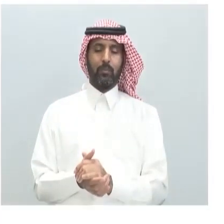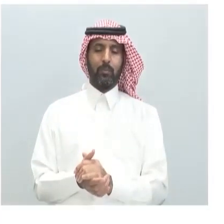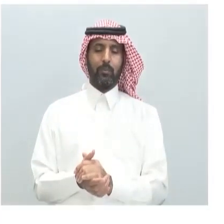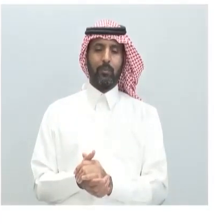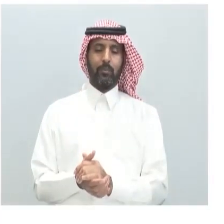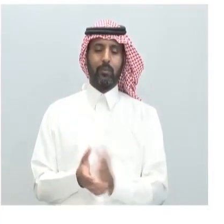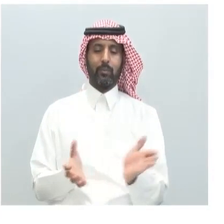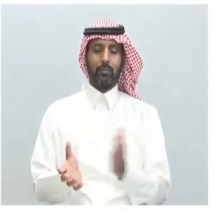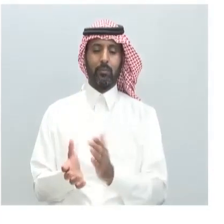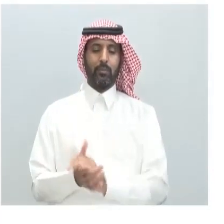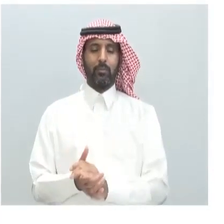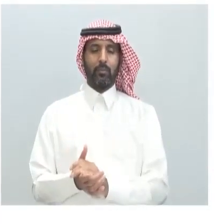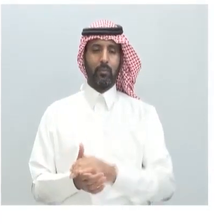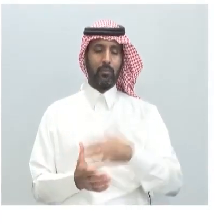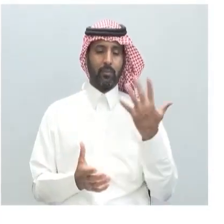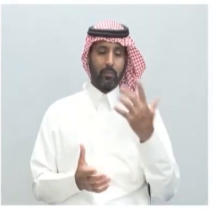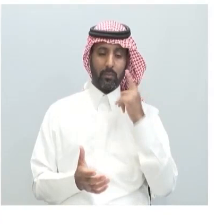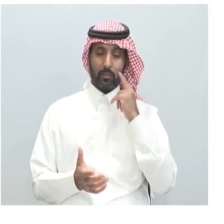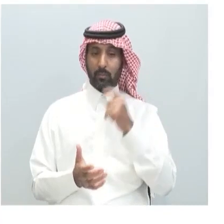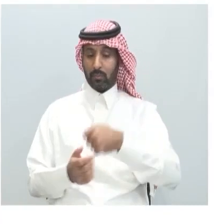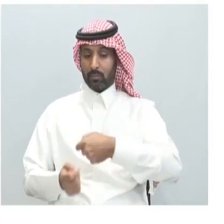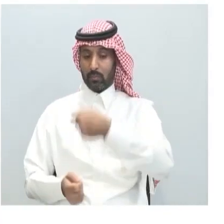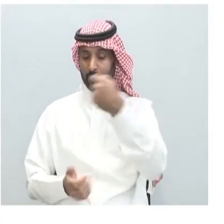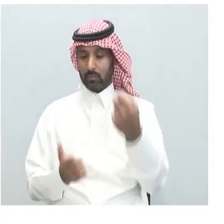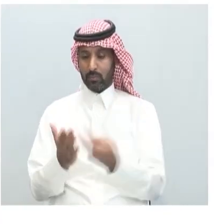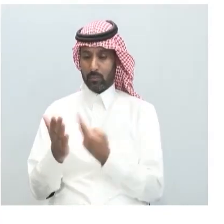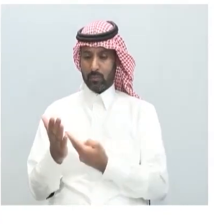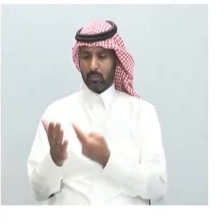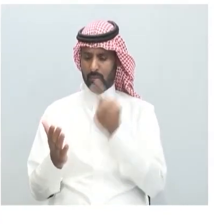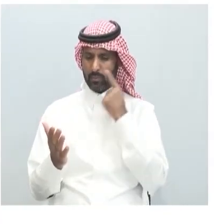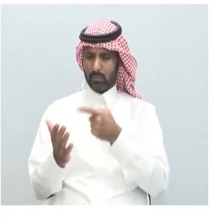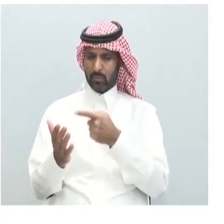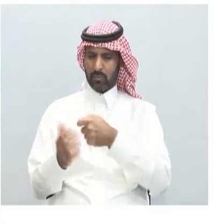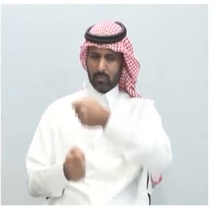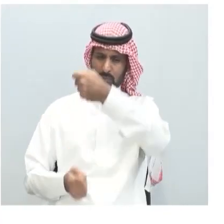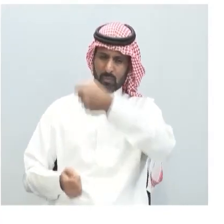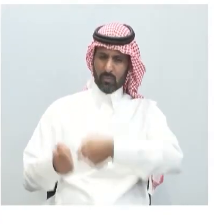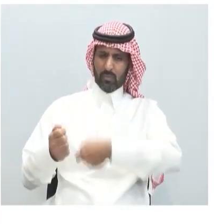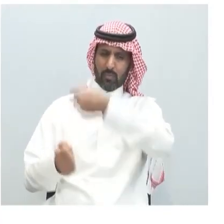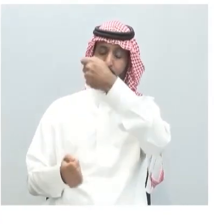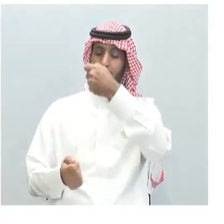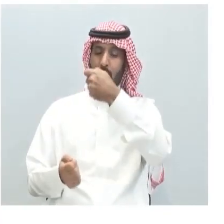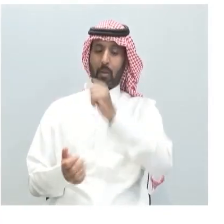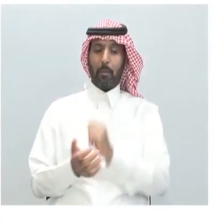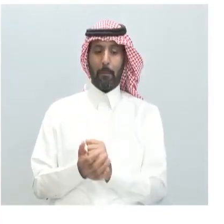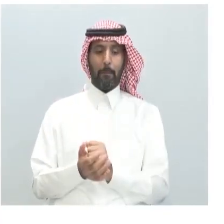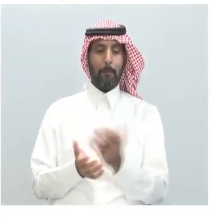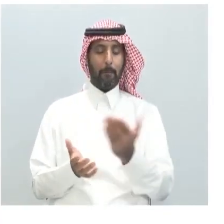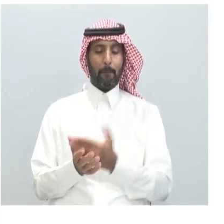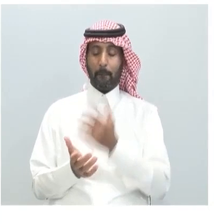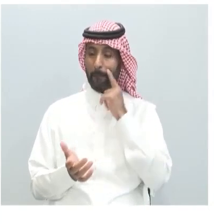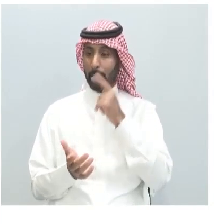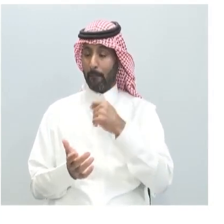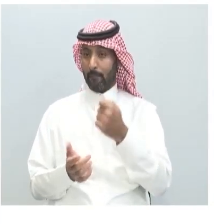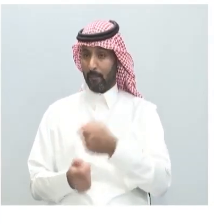enough. Number five, the painter painted carelessly, carefully. Very good. The